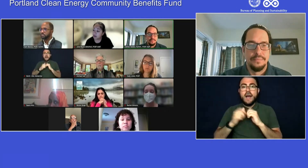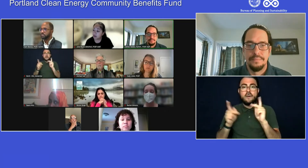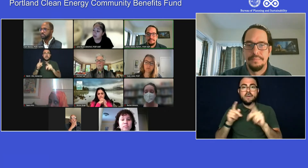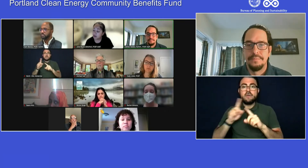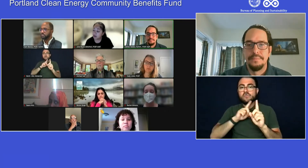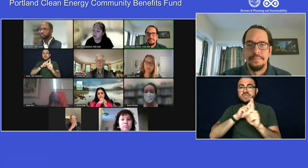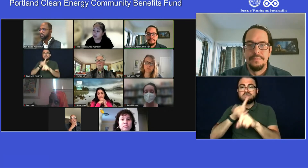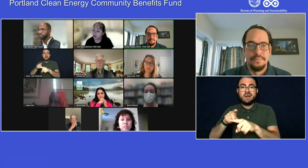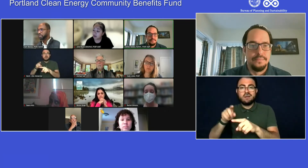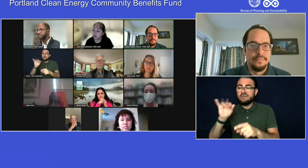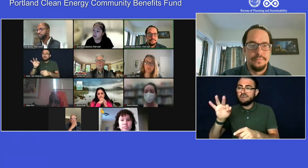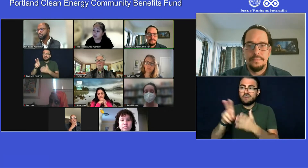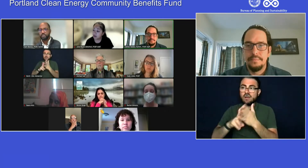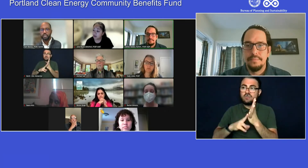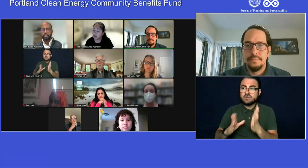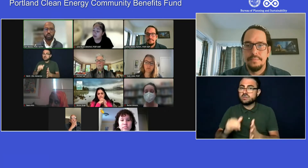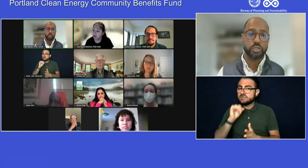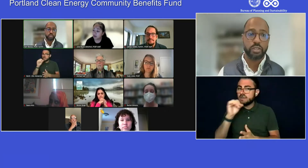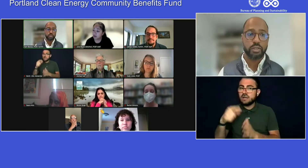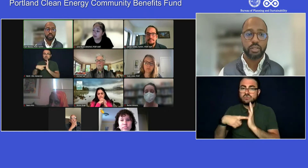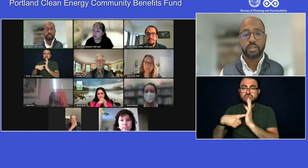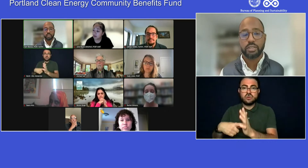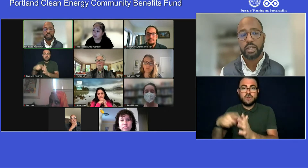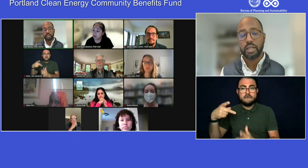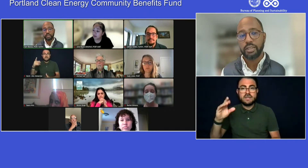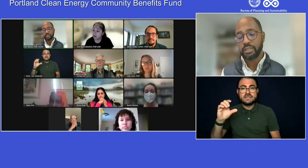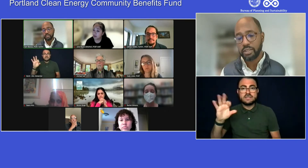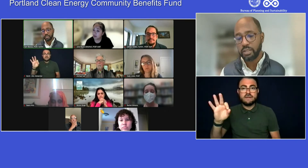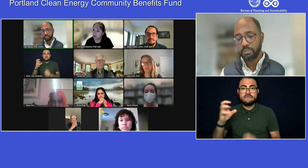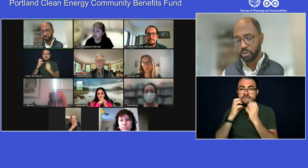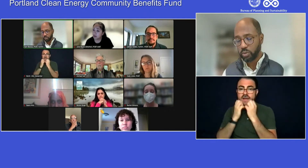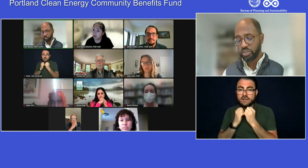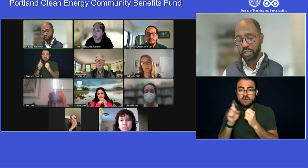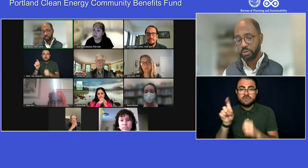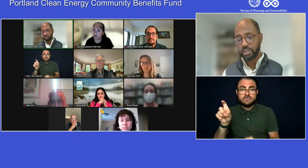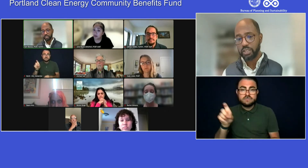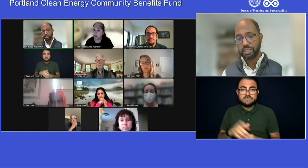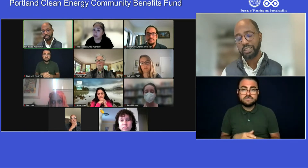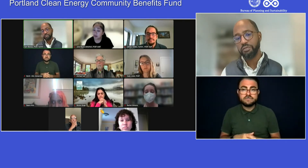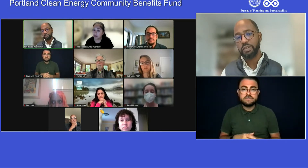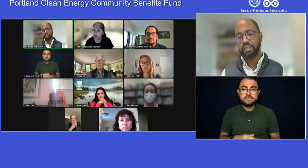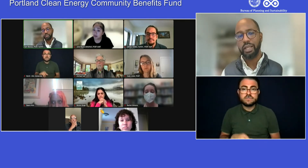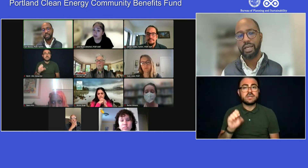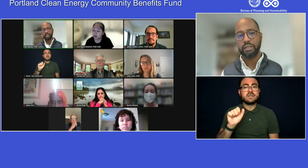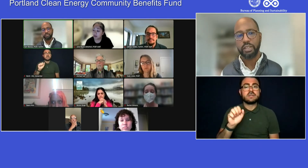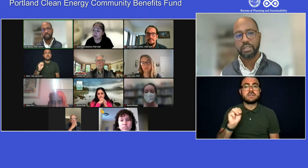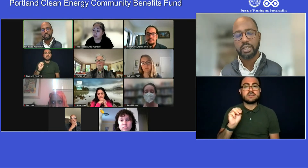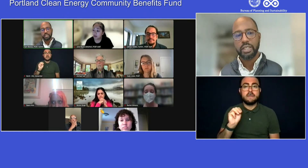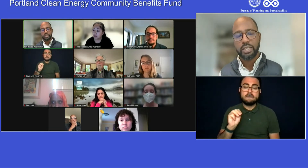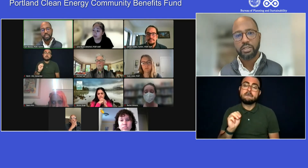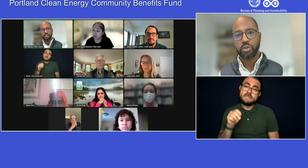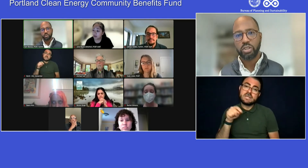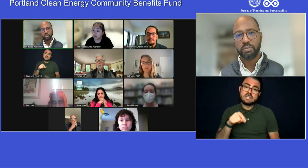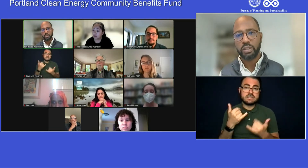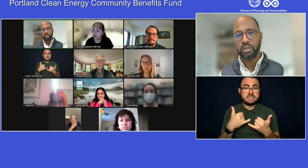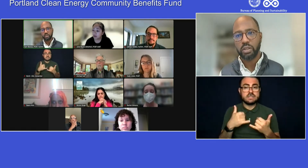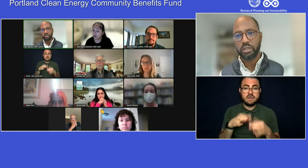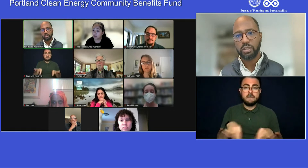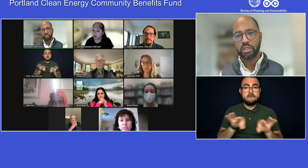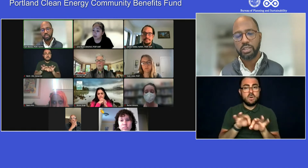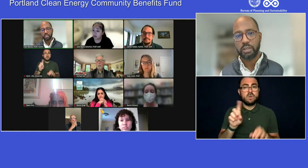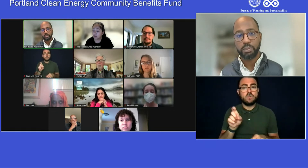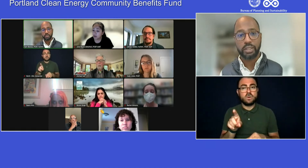values? Yeah, thank you for the question. This is an important question. I would say it's still very live, and it's